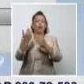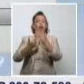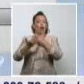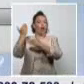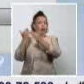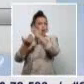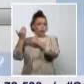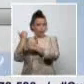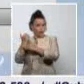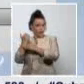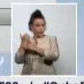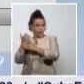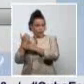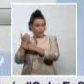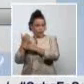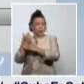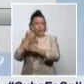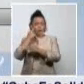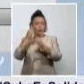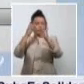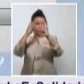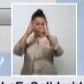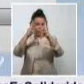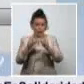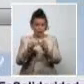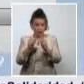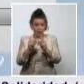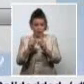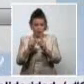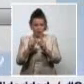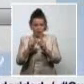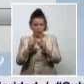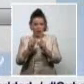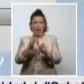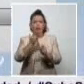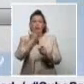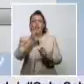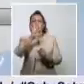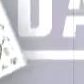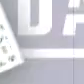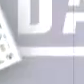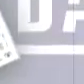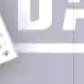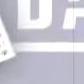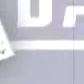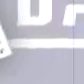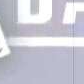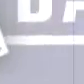5.62%. That is the international situation.